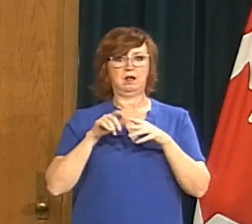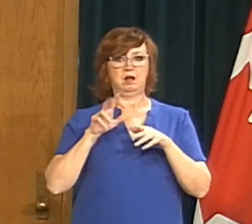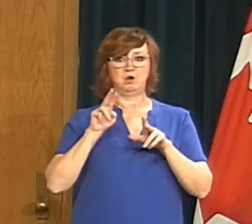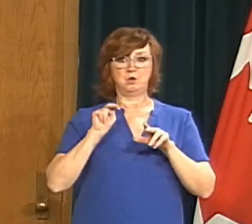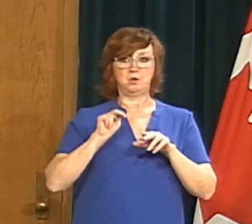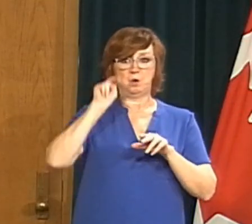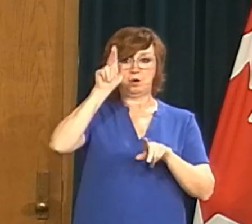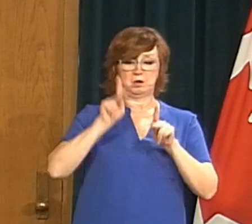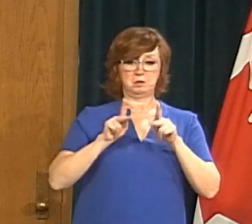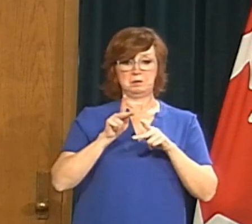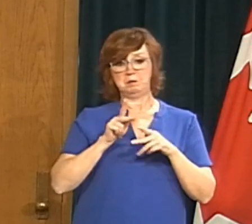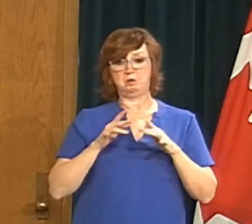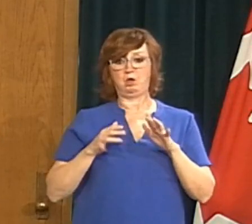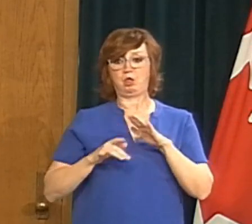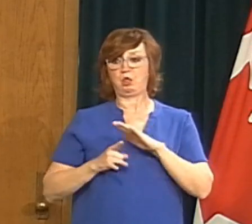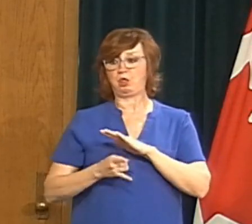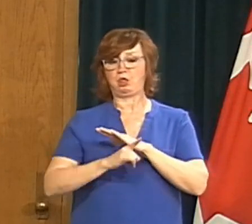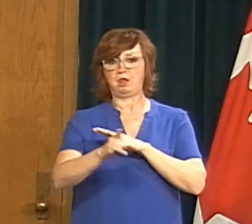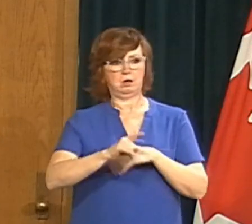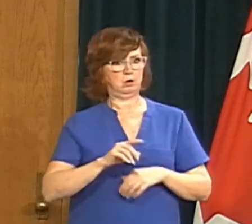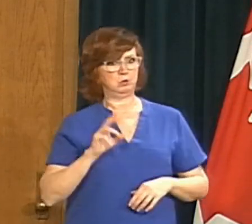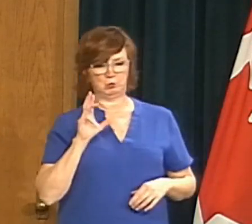but also in a hospital in